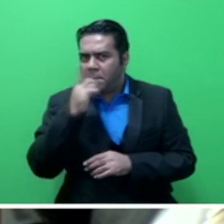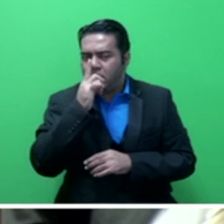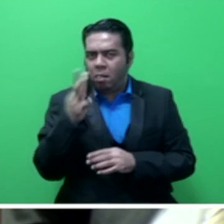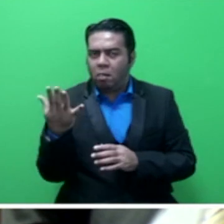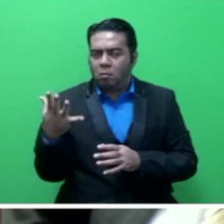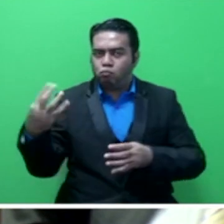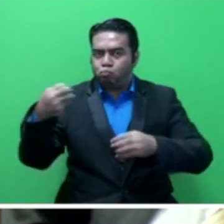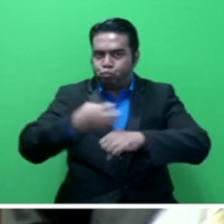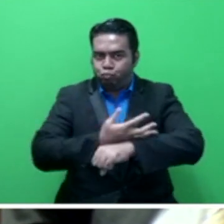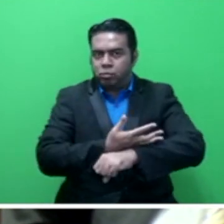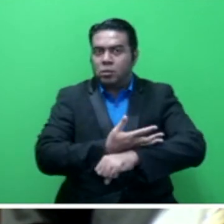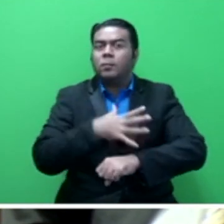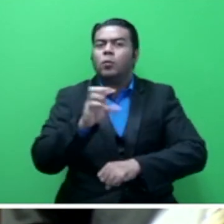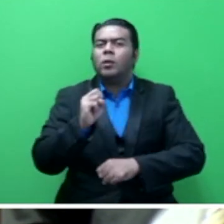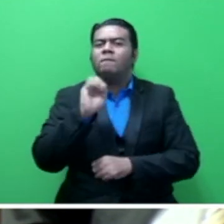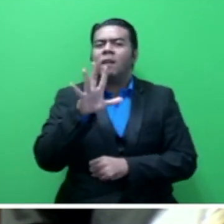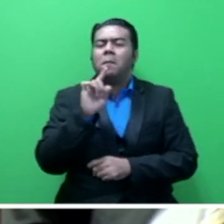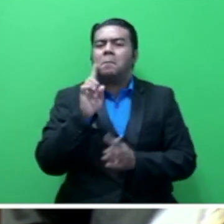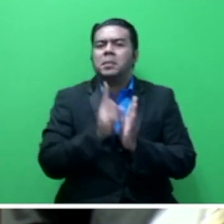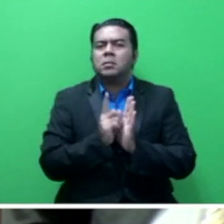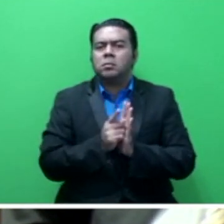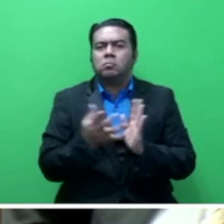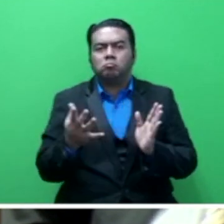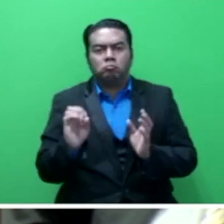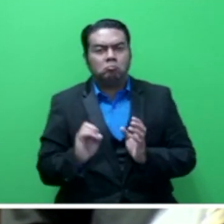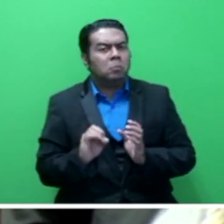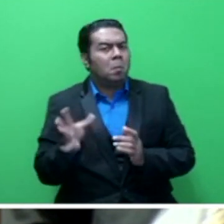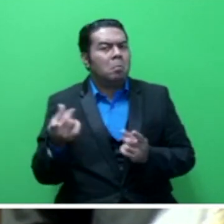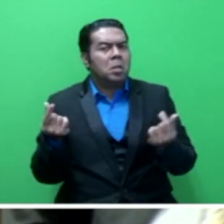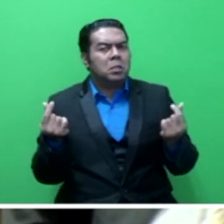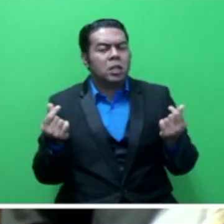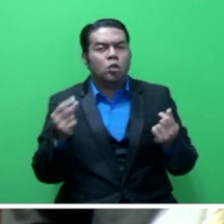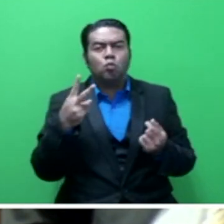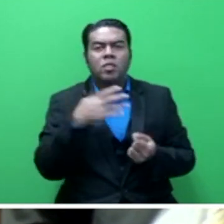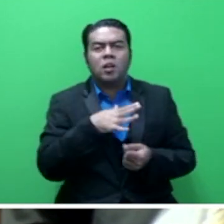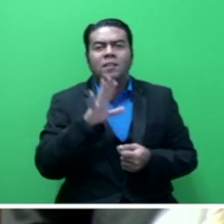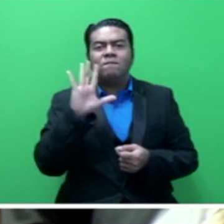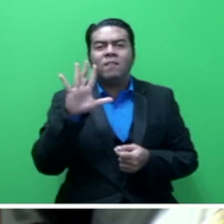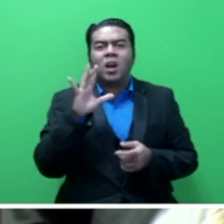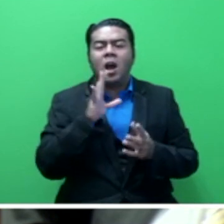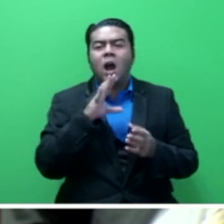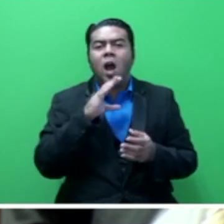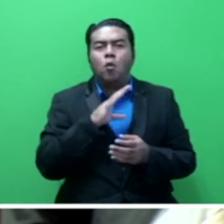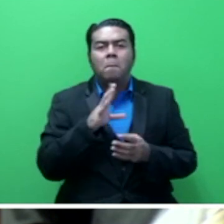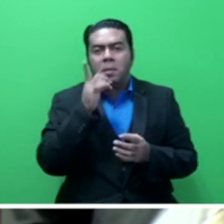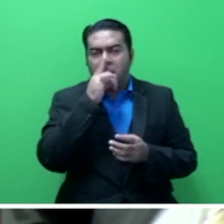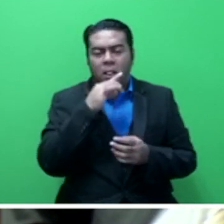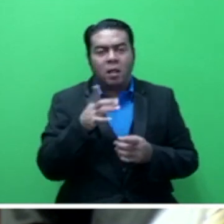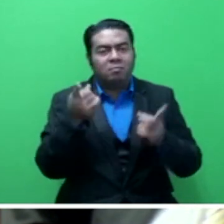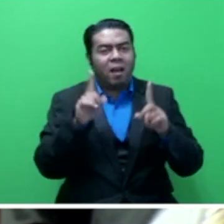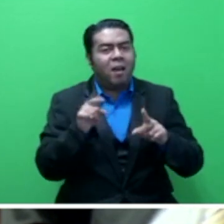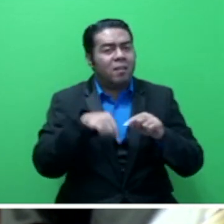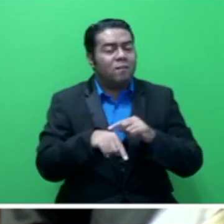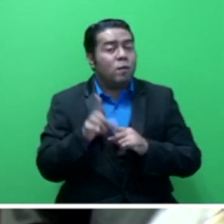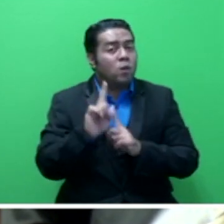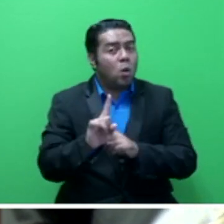5% possibility of death, would have been easily 2,500 people die within this nation, if we followed what they had